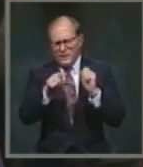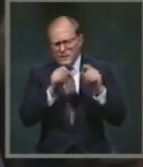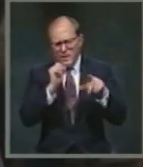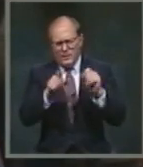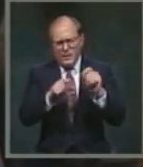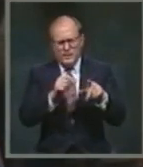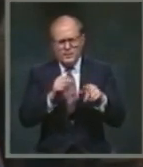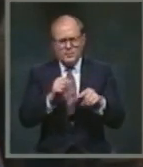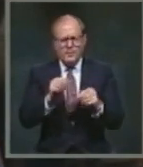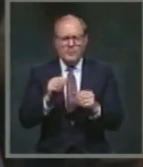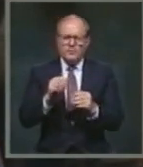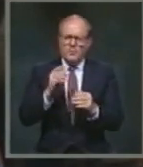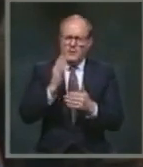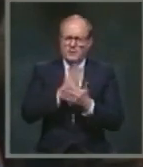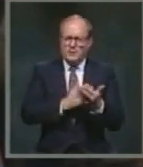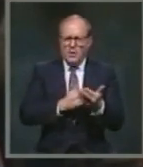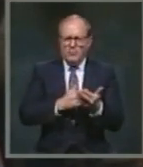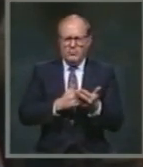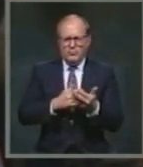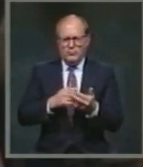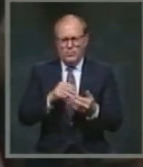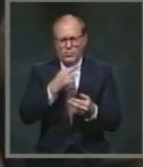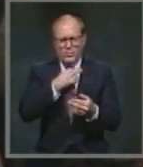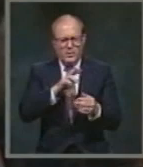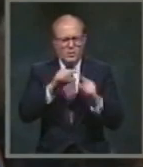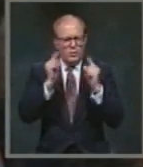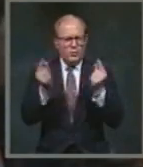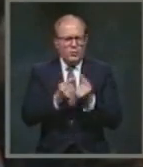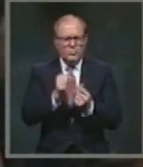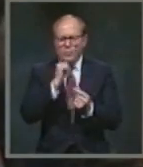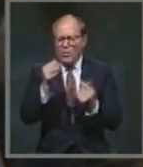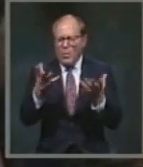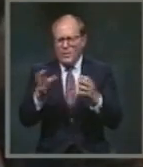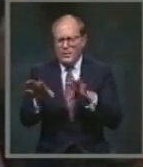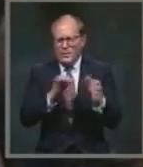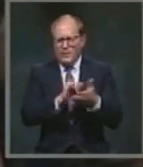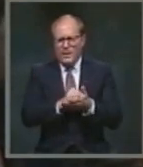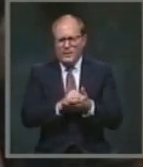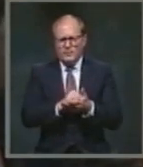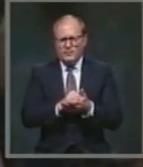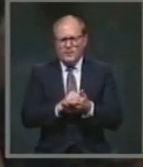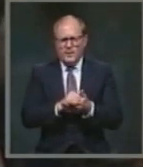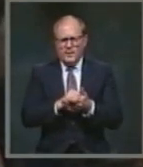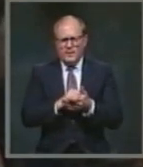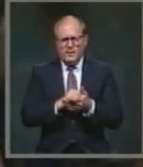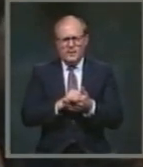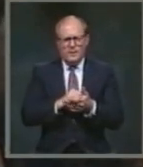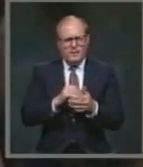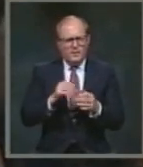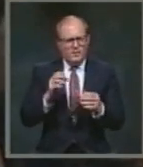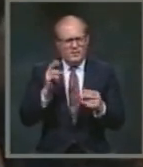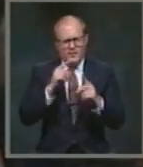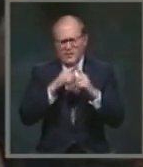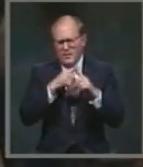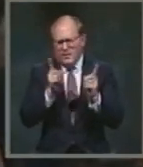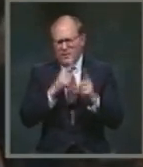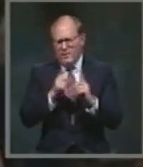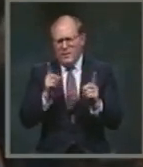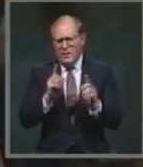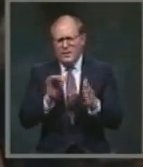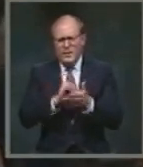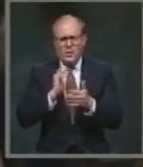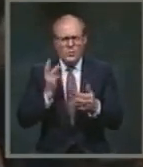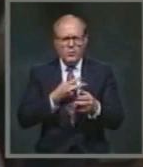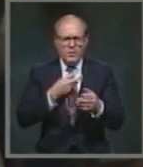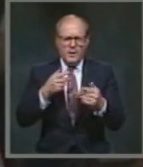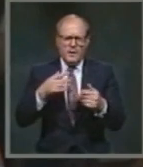just doesn't fit into some modern worship forms. Isn't it strange how we so freely and deliberately substitute our